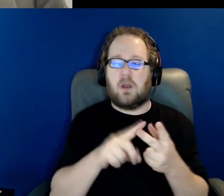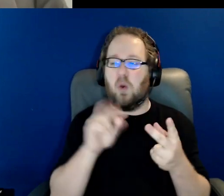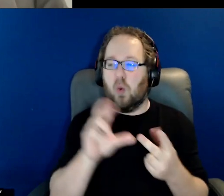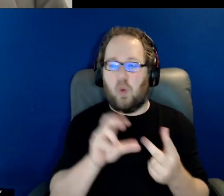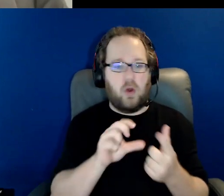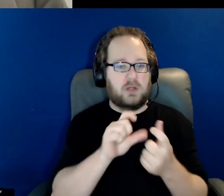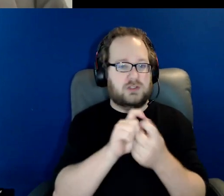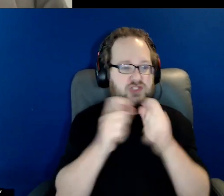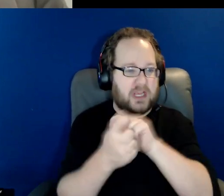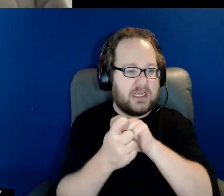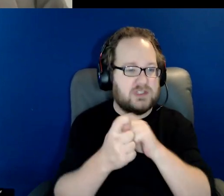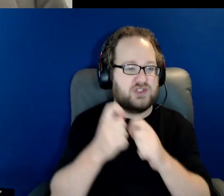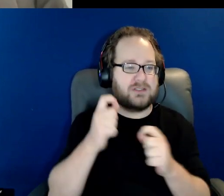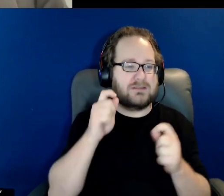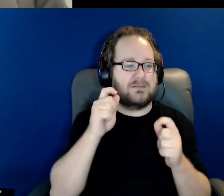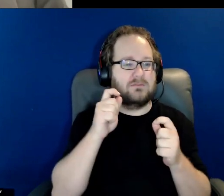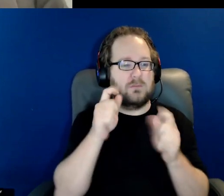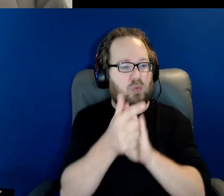their attention on?